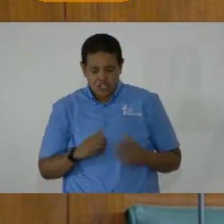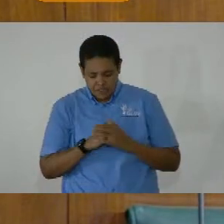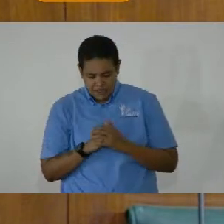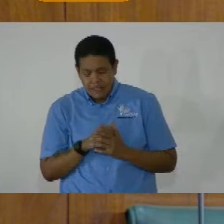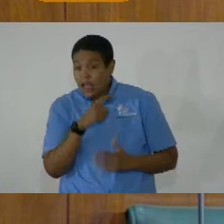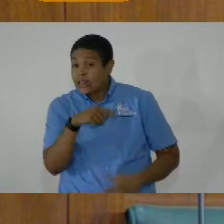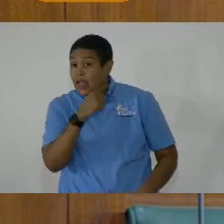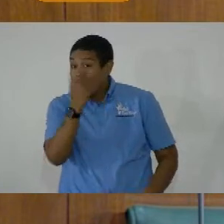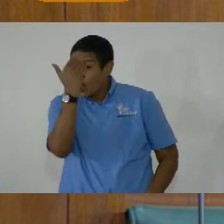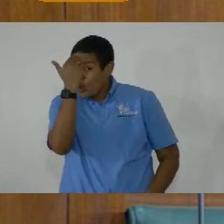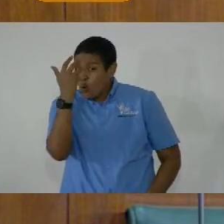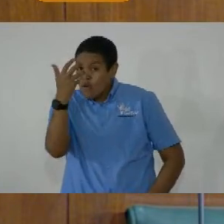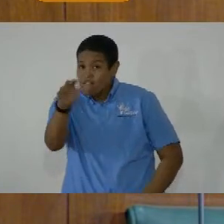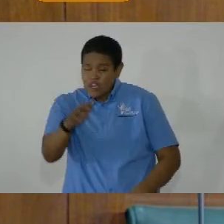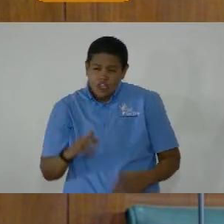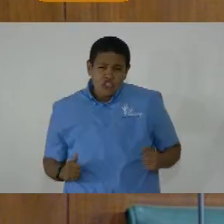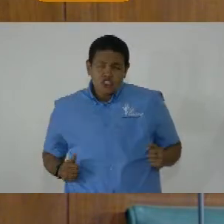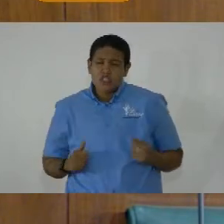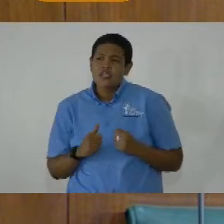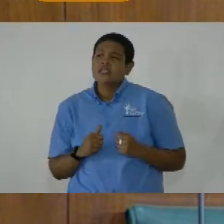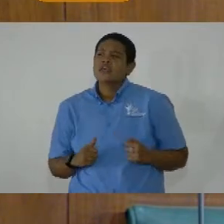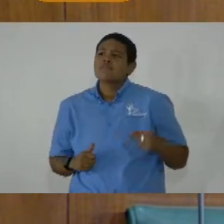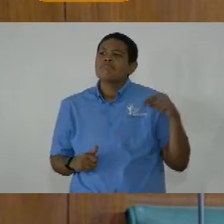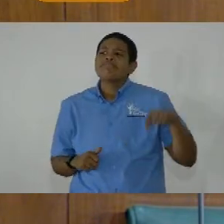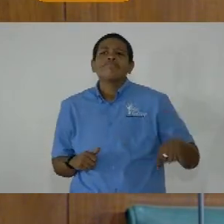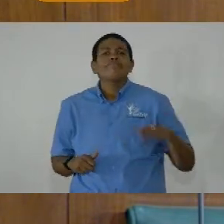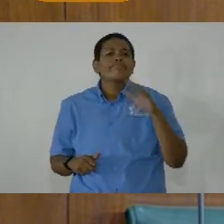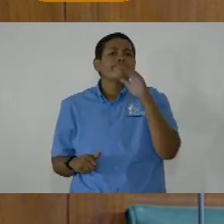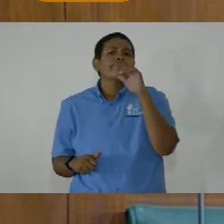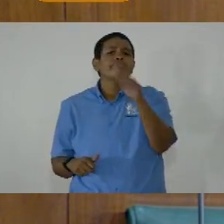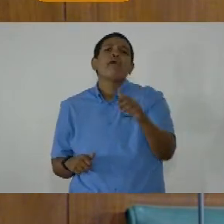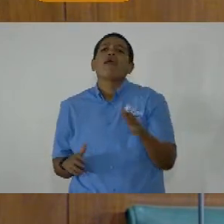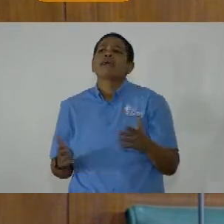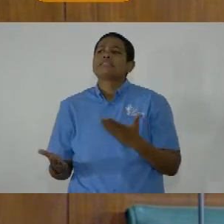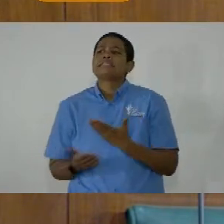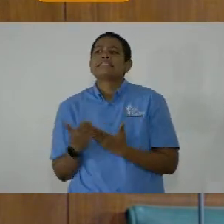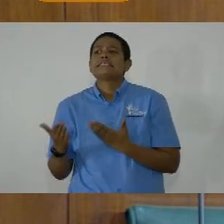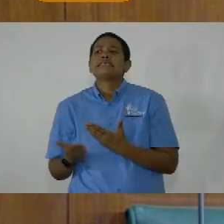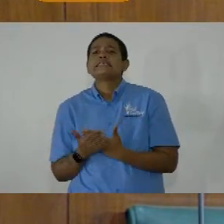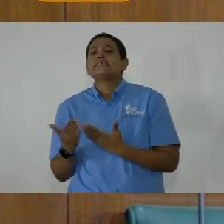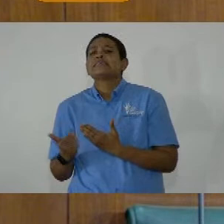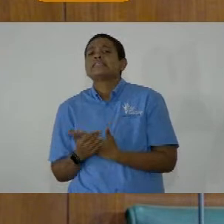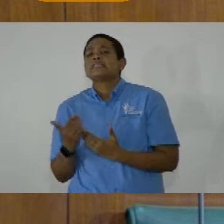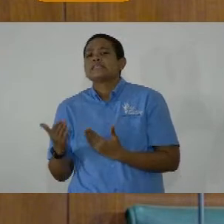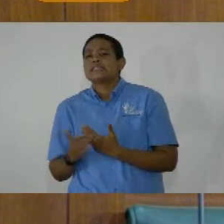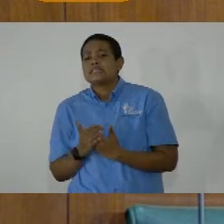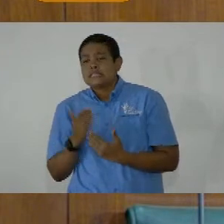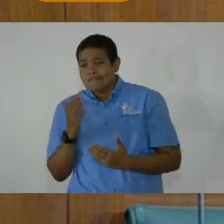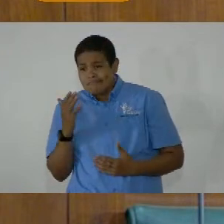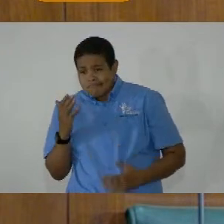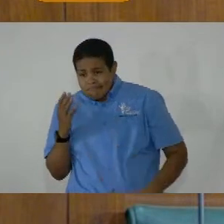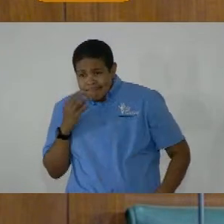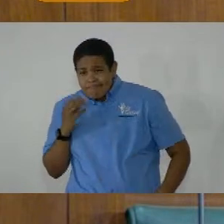They know, Madam Speaker, that this is not an easy road.